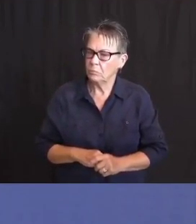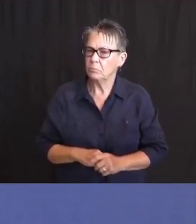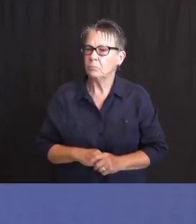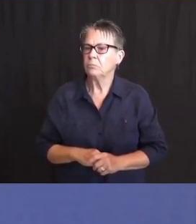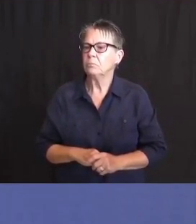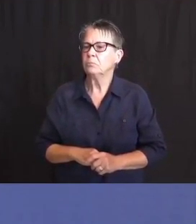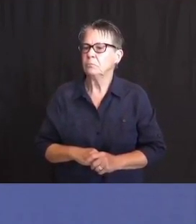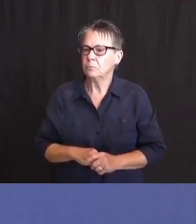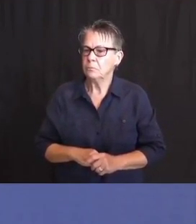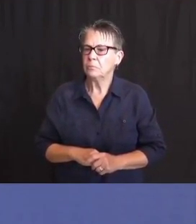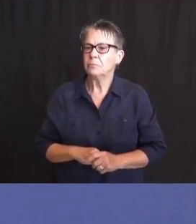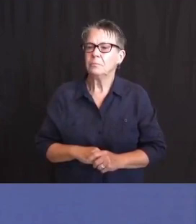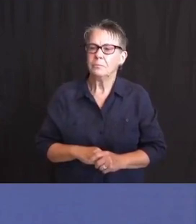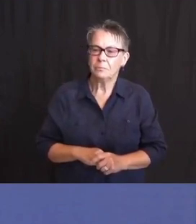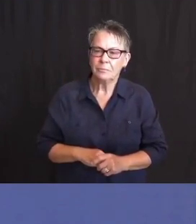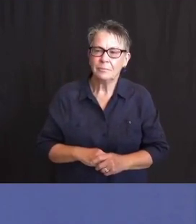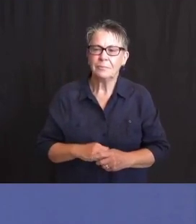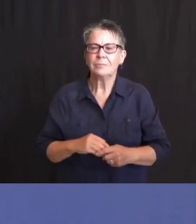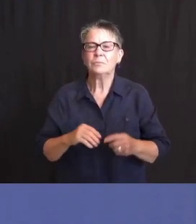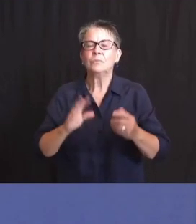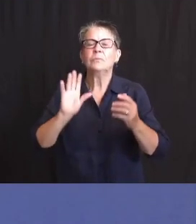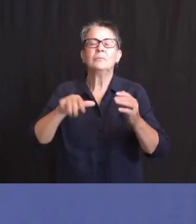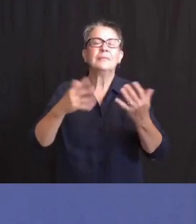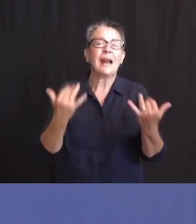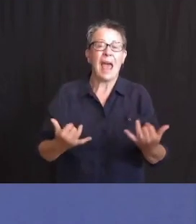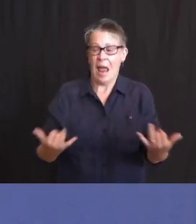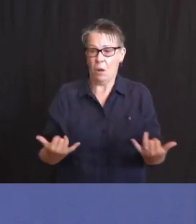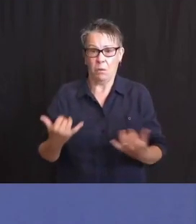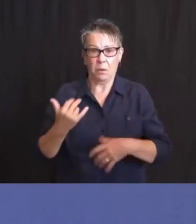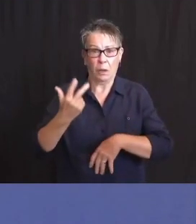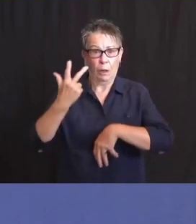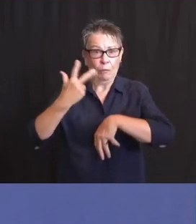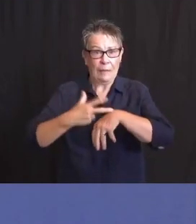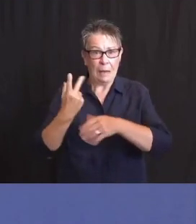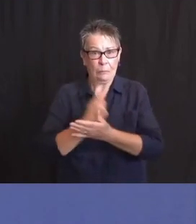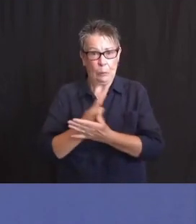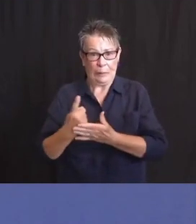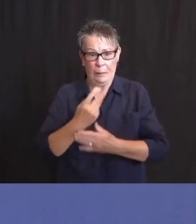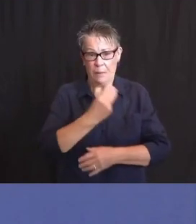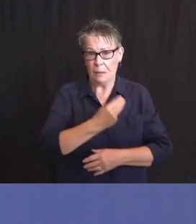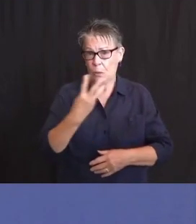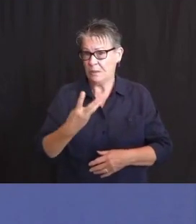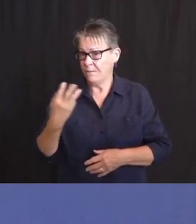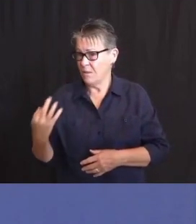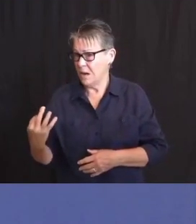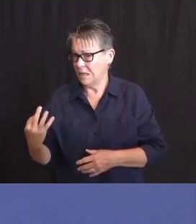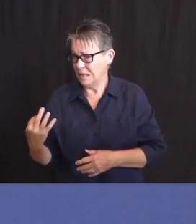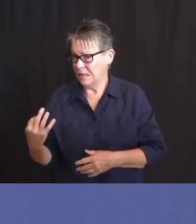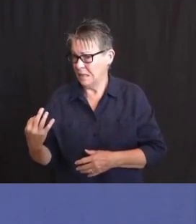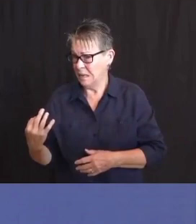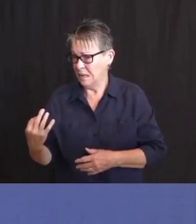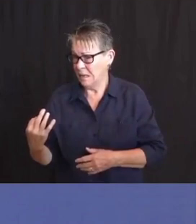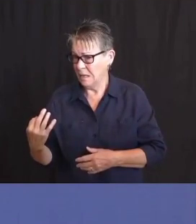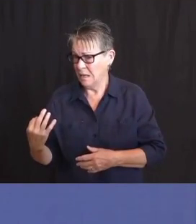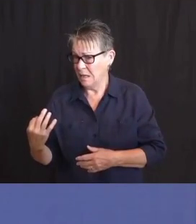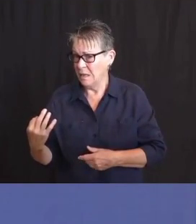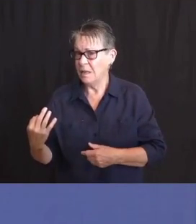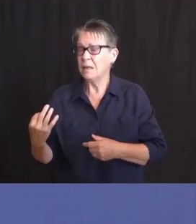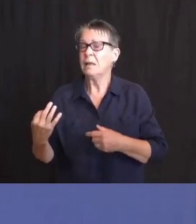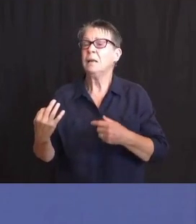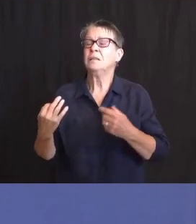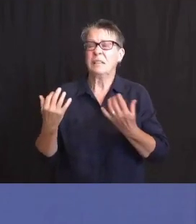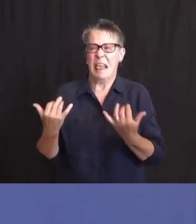format. If things go south, you'll see more of us, but hopefully that won't